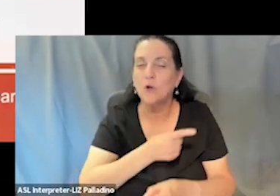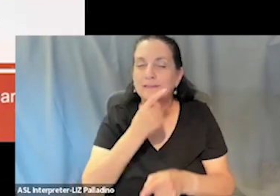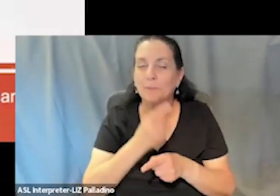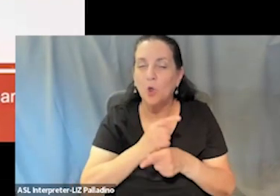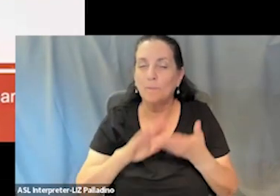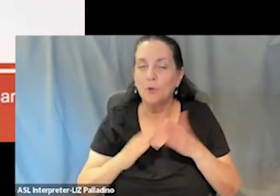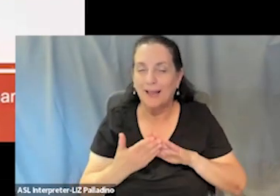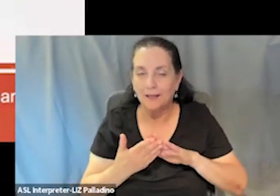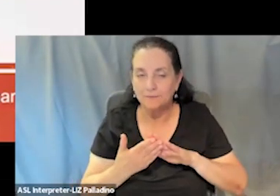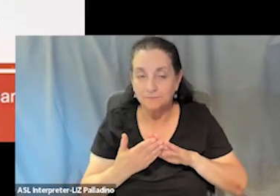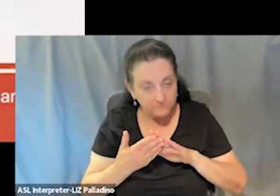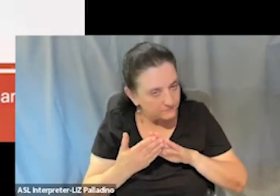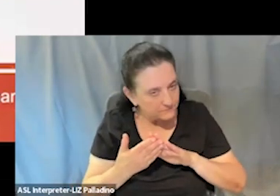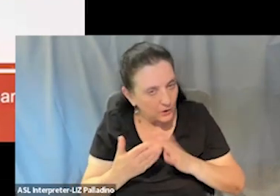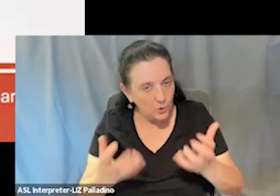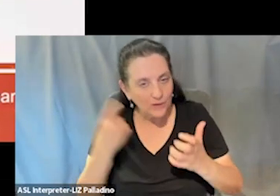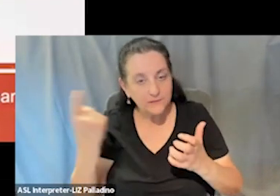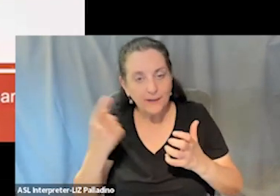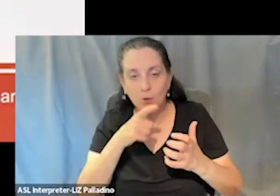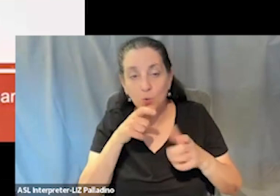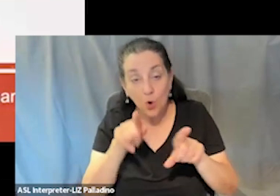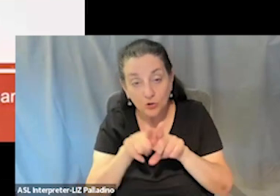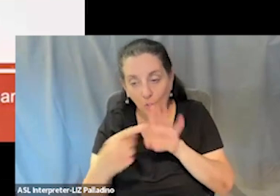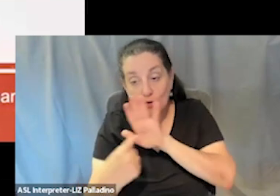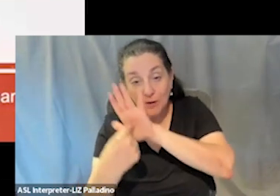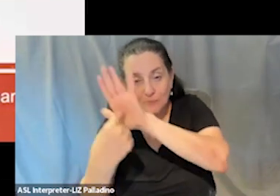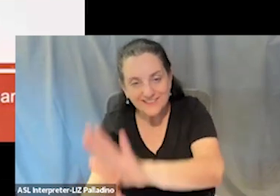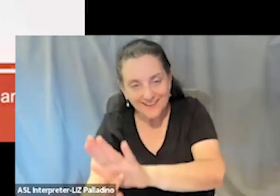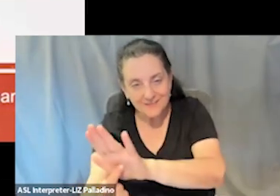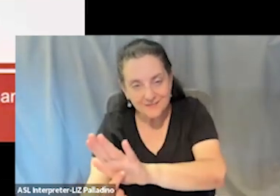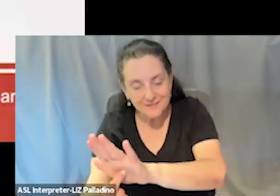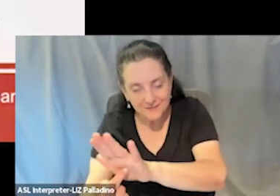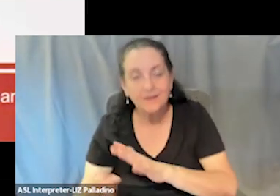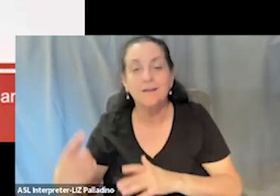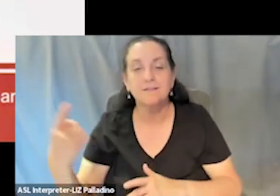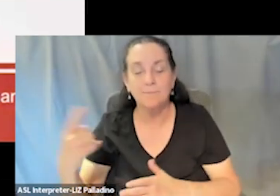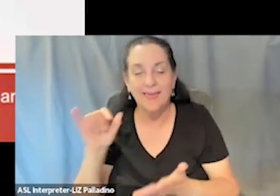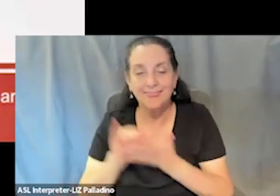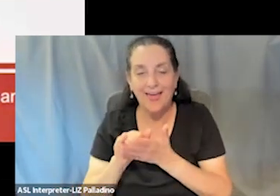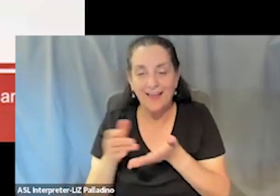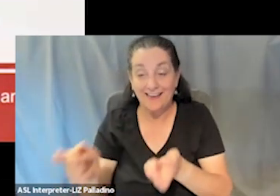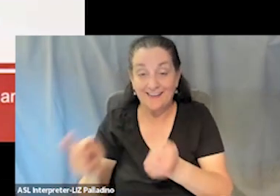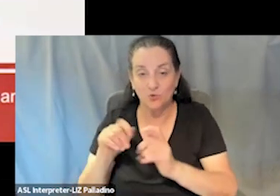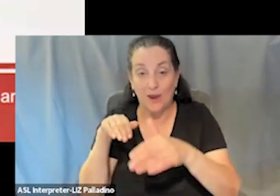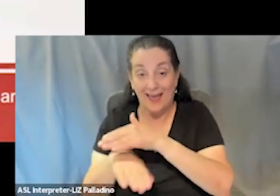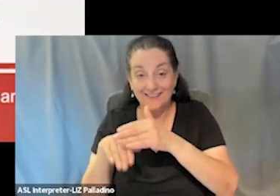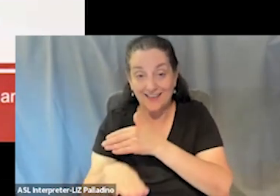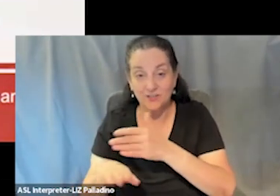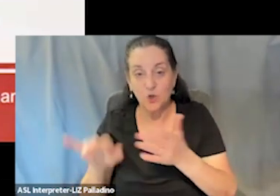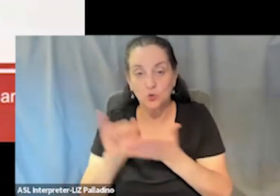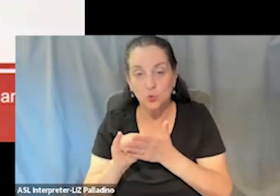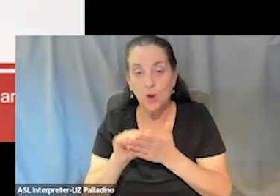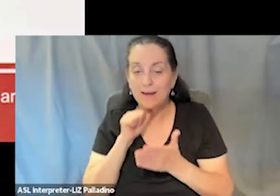community. You want someone who represents a voice that gives you access to audiences beyond